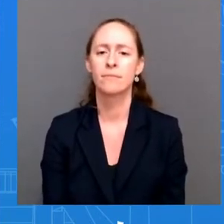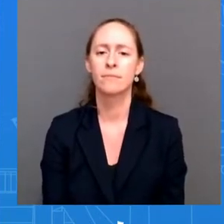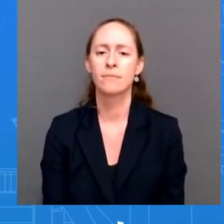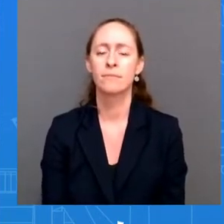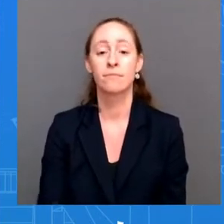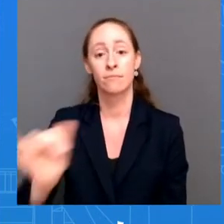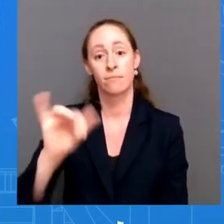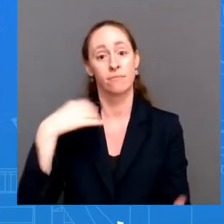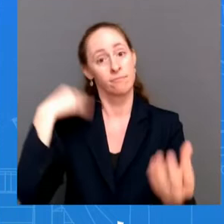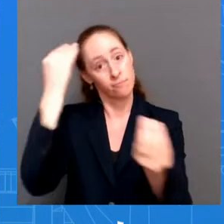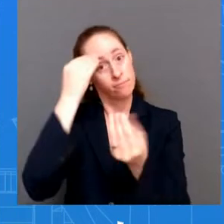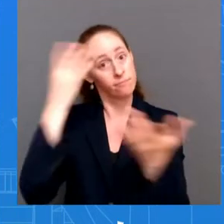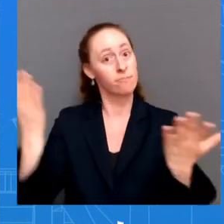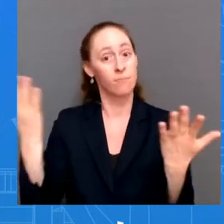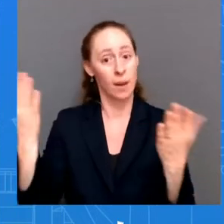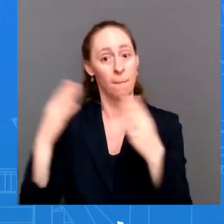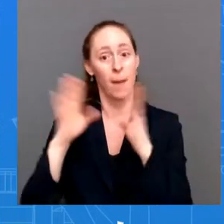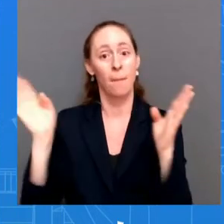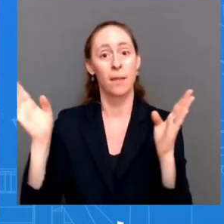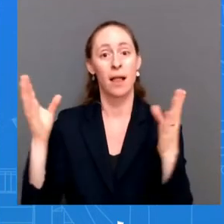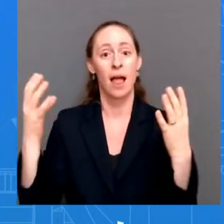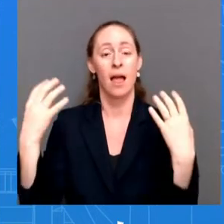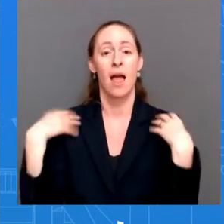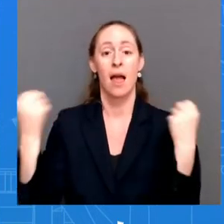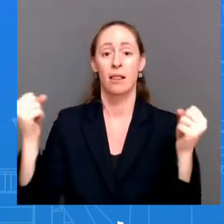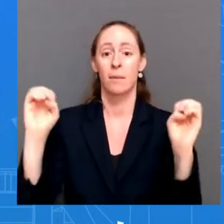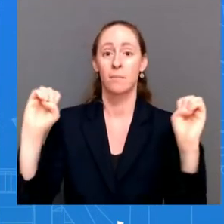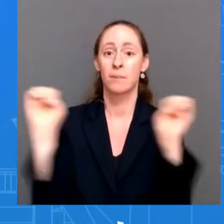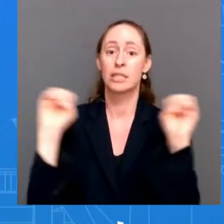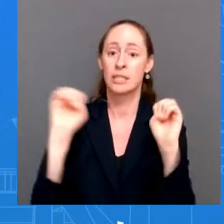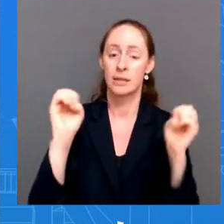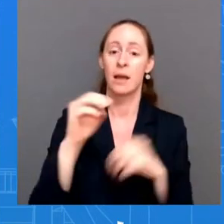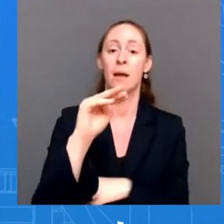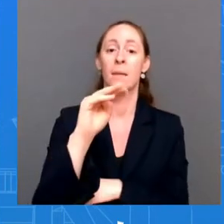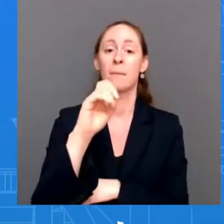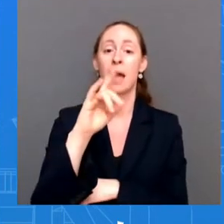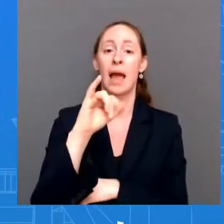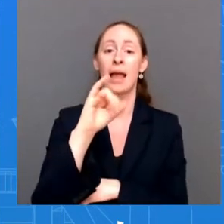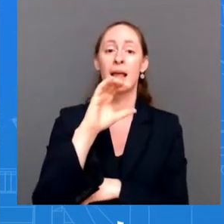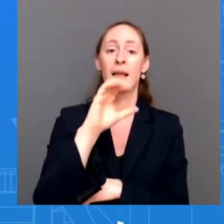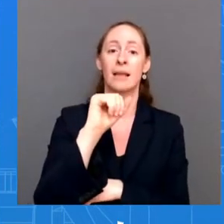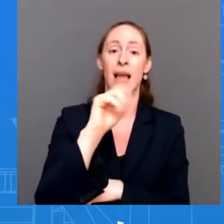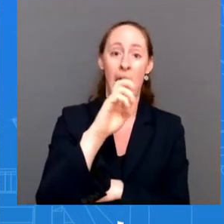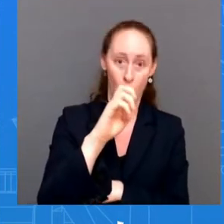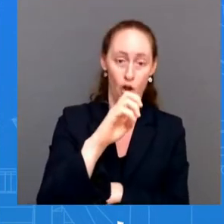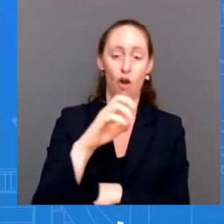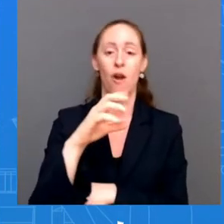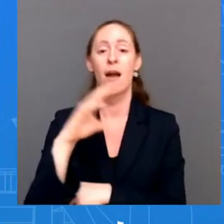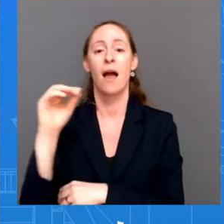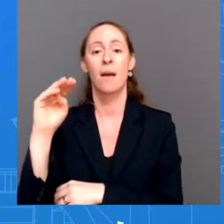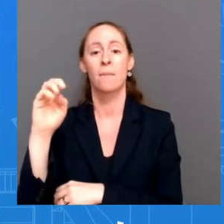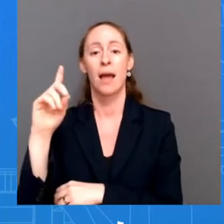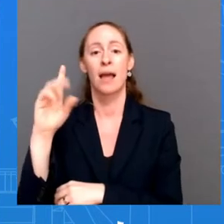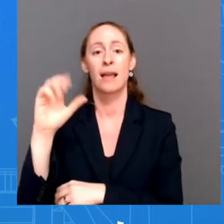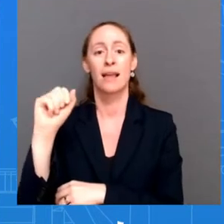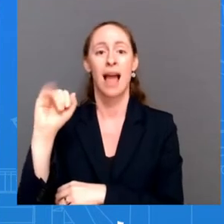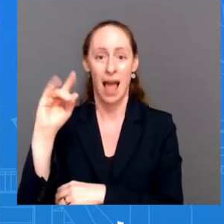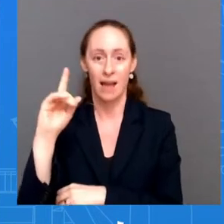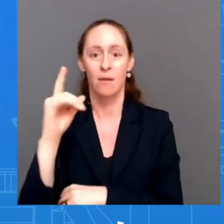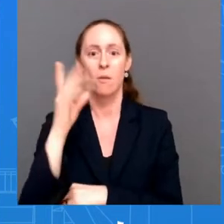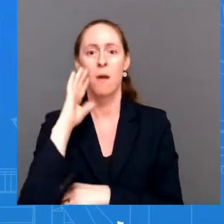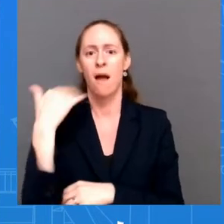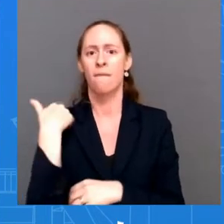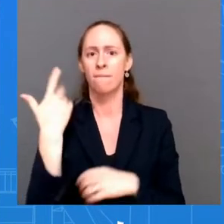Medicaid Services beneficiaries and their health care providers and suppliers greater flexibility in meeting emergency